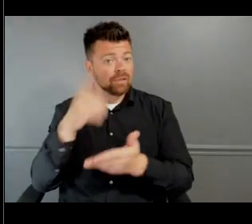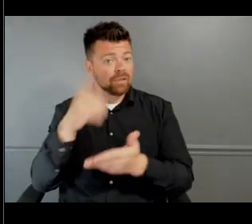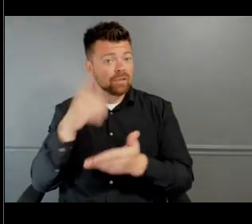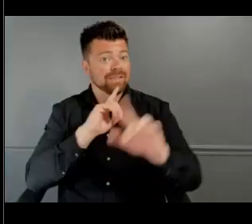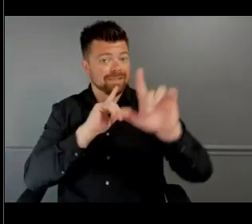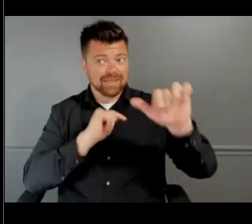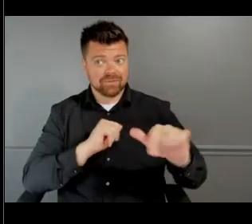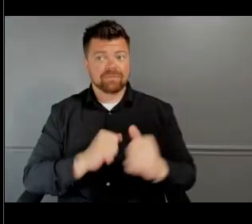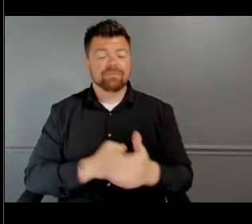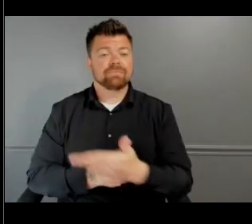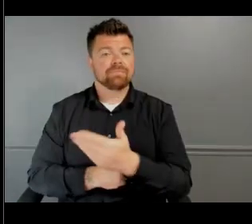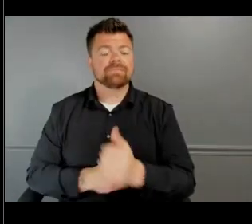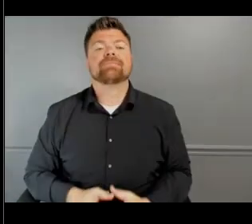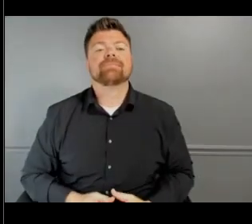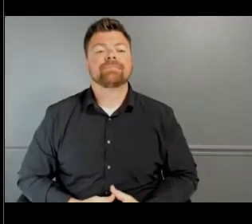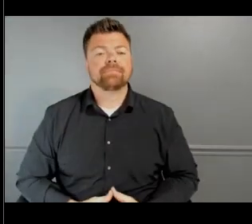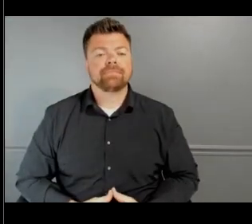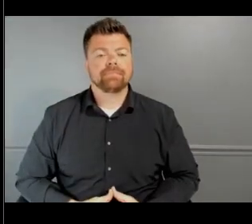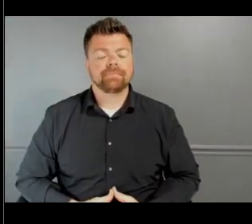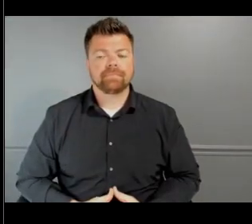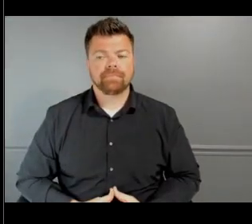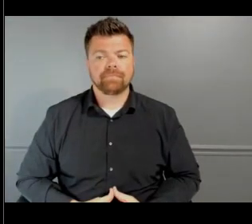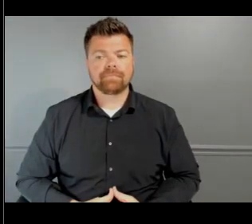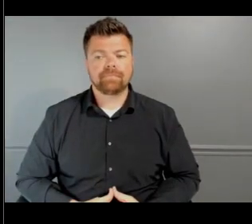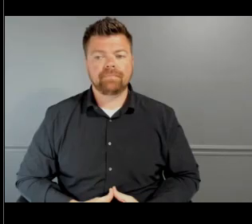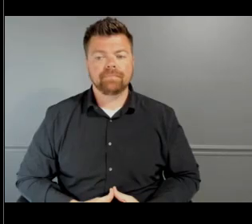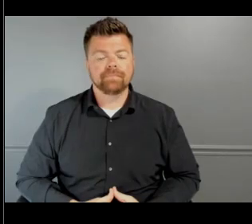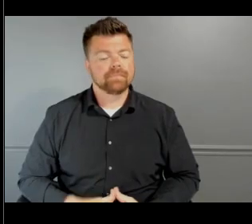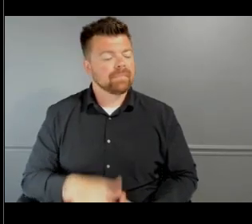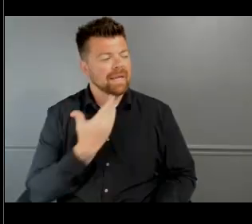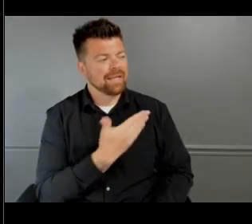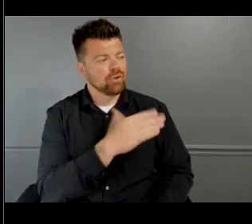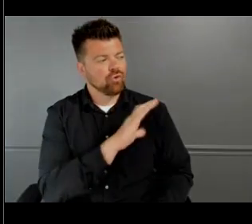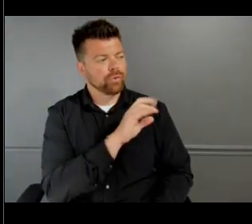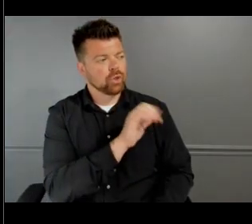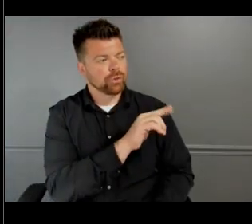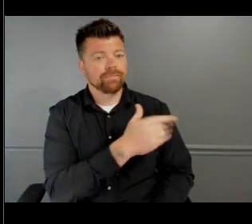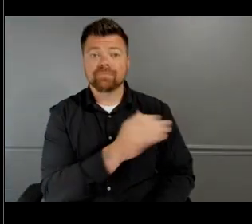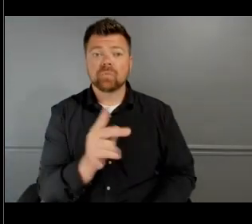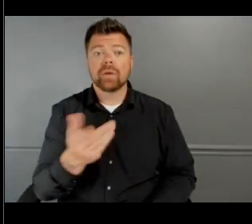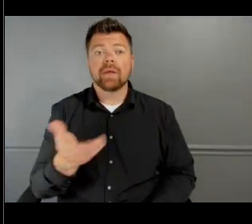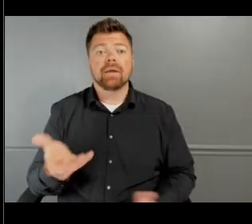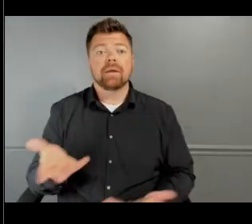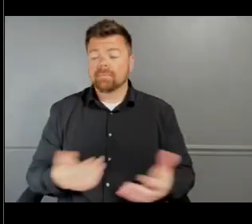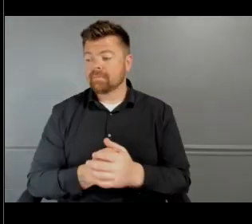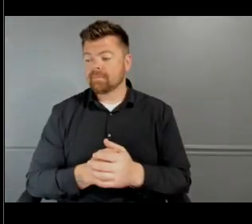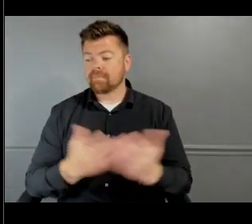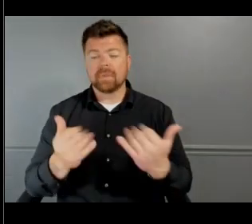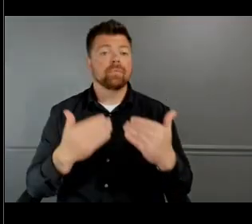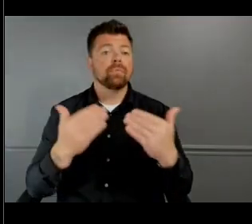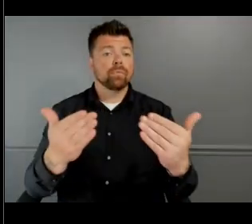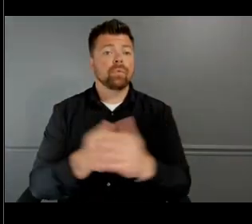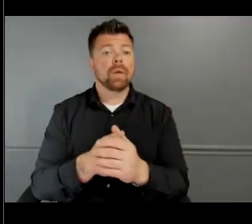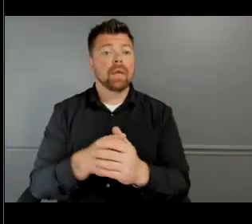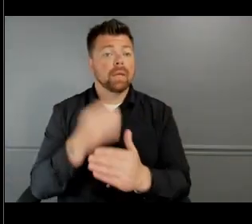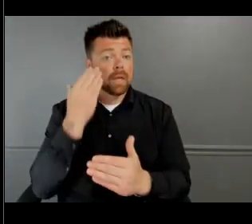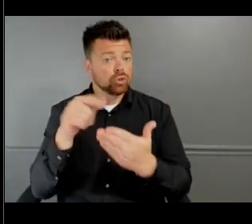Michael? Thank you, Crystal. So Moving ahead with the knowledge check